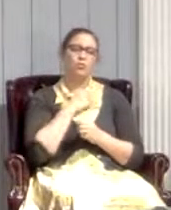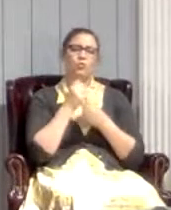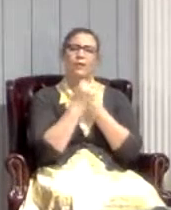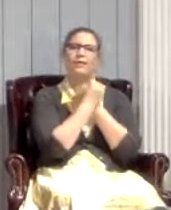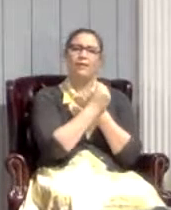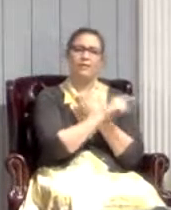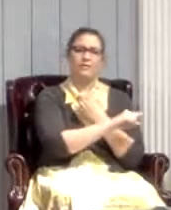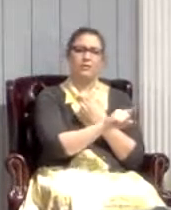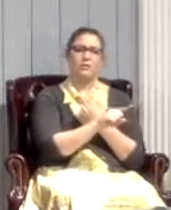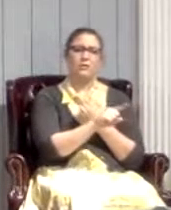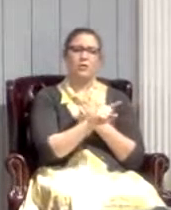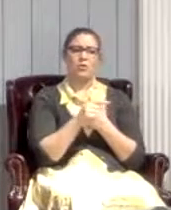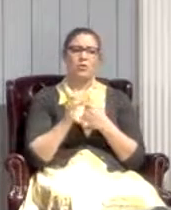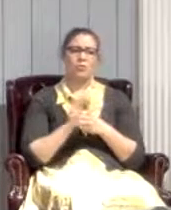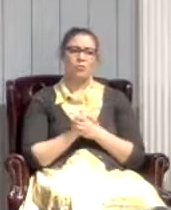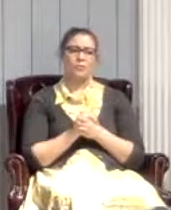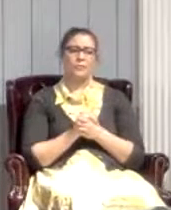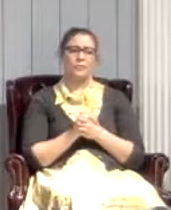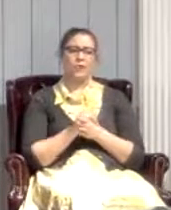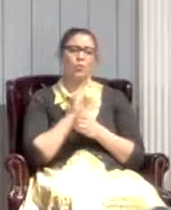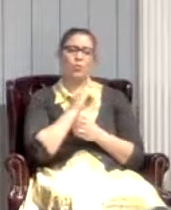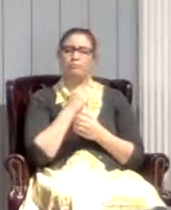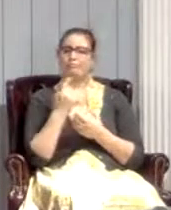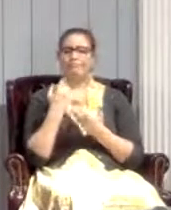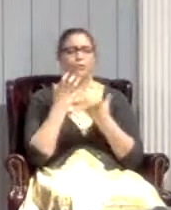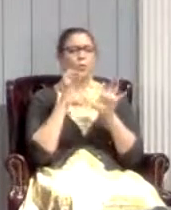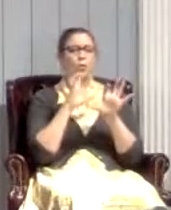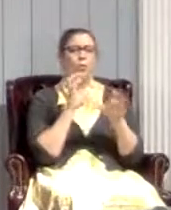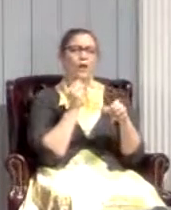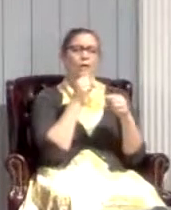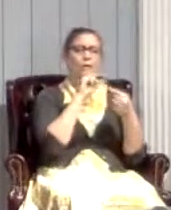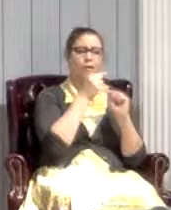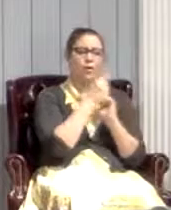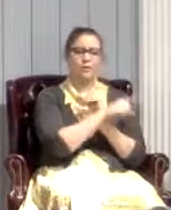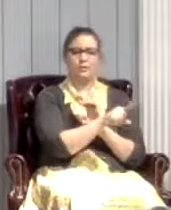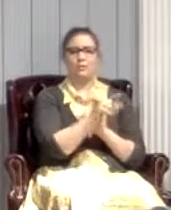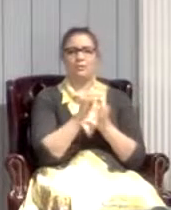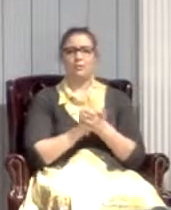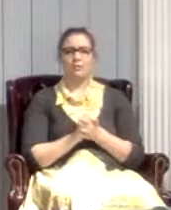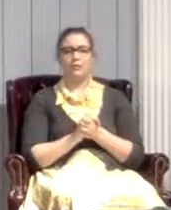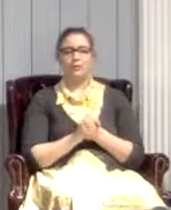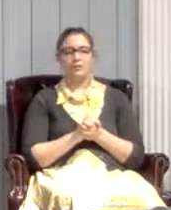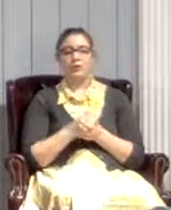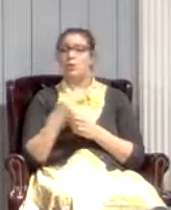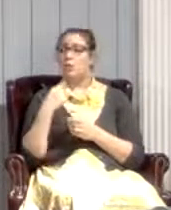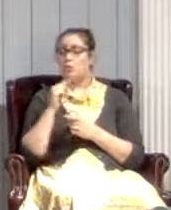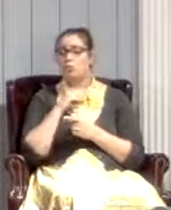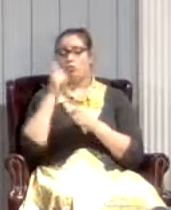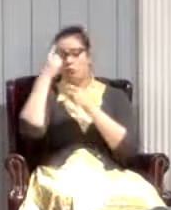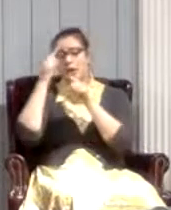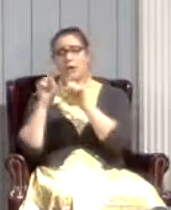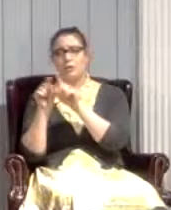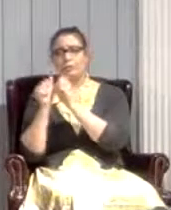We don't want to offend them. We sure don't want to upset these people, because I know they disagree with you, and we agree with you,